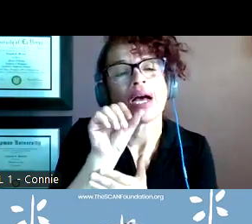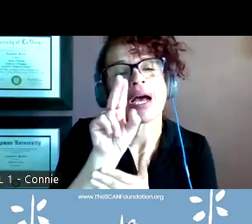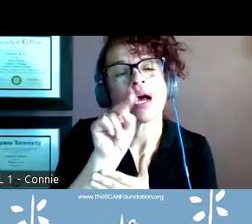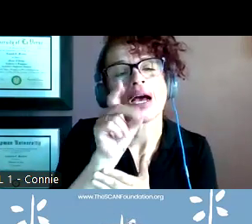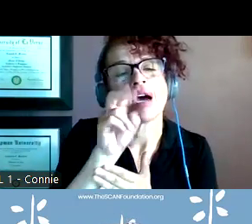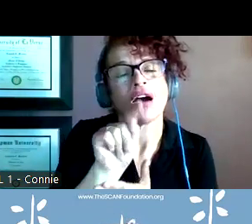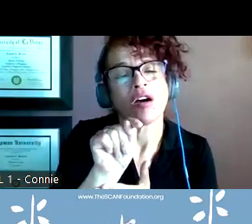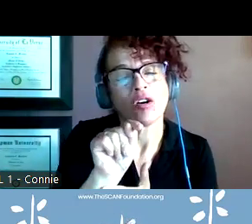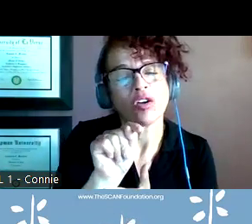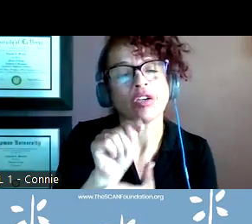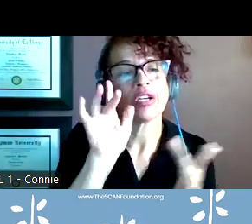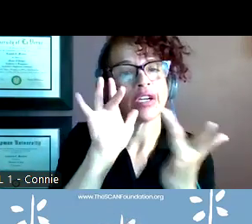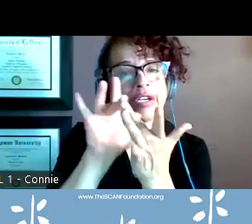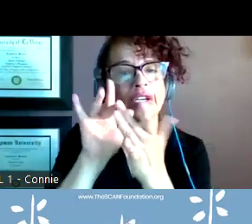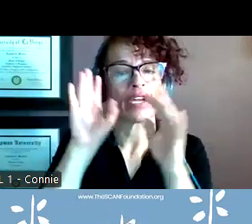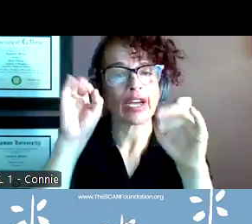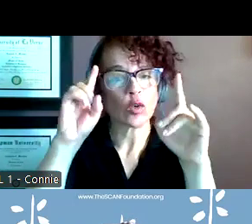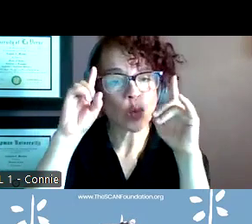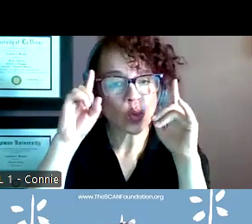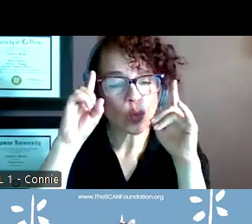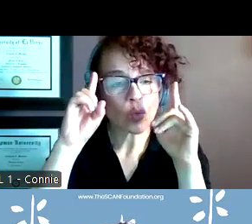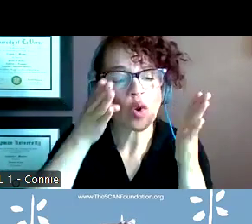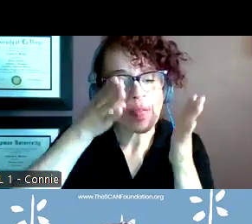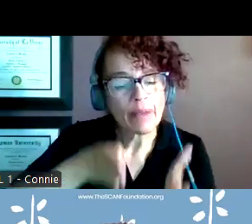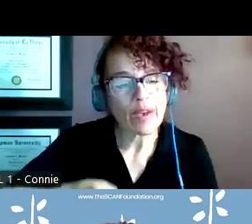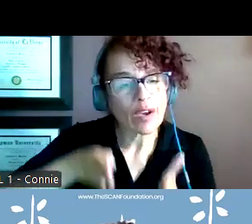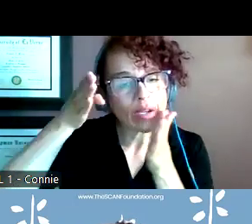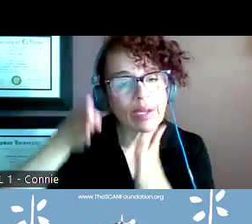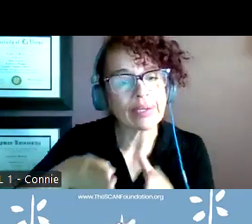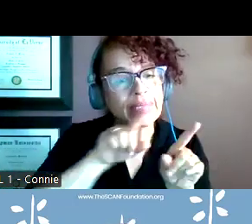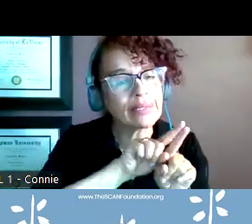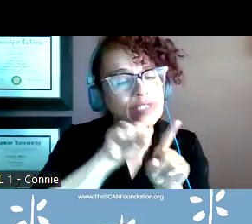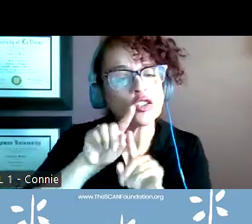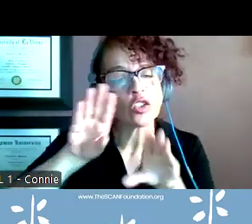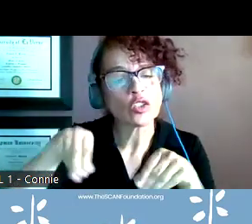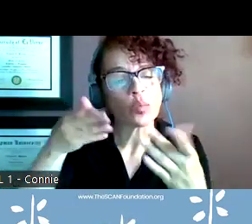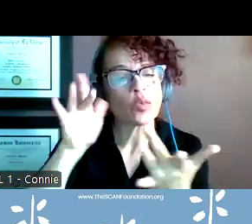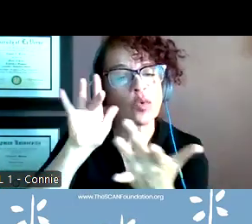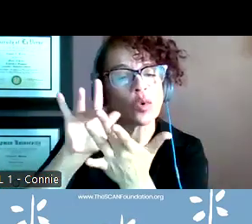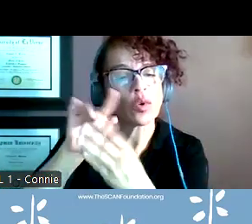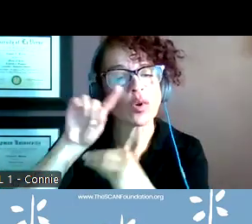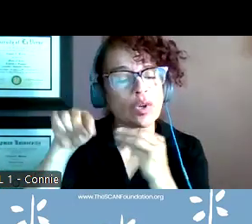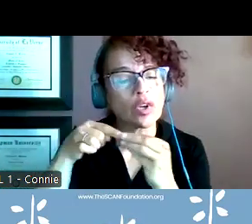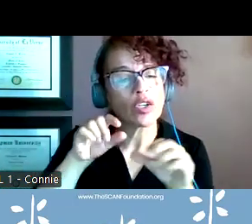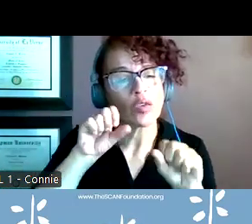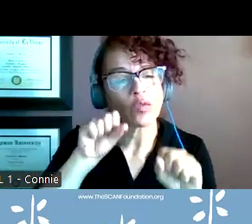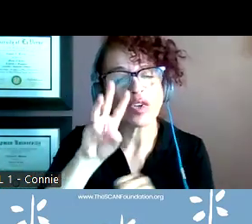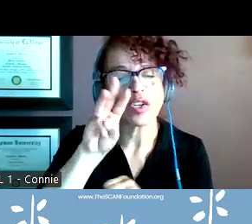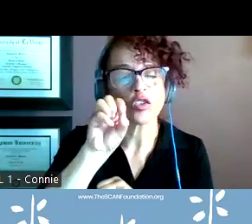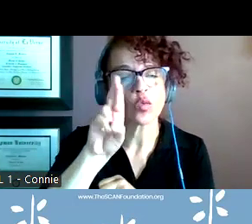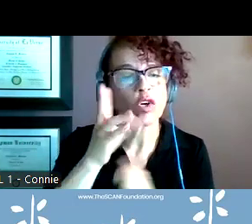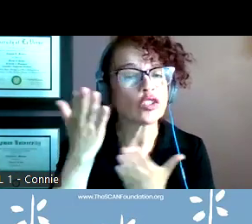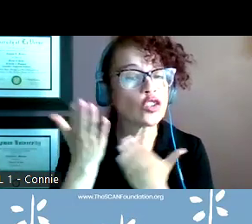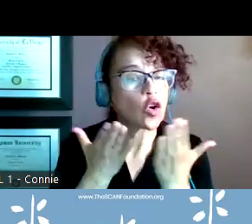a robust outreach and education to individuals as well as the provider network about the available waiver